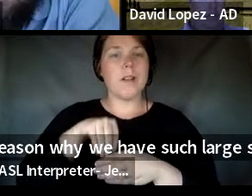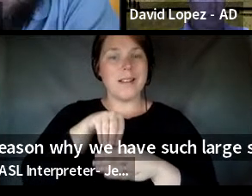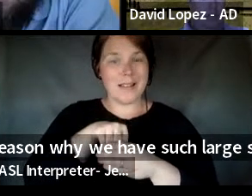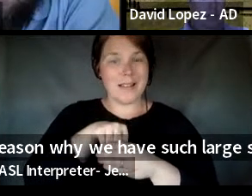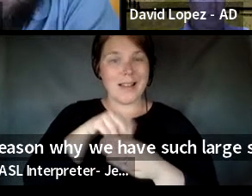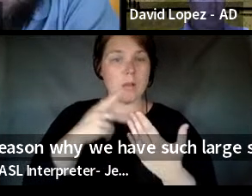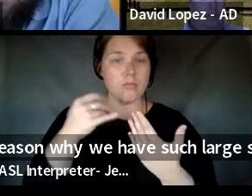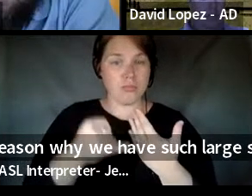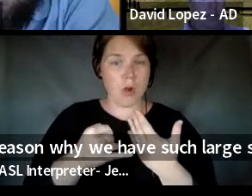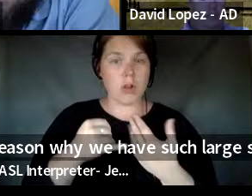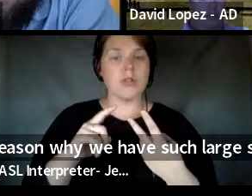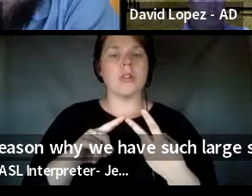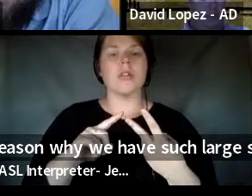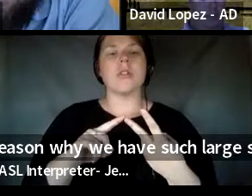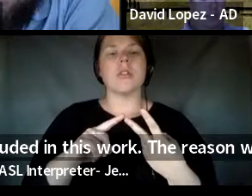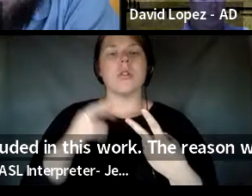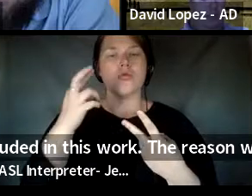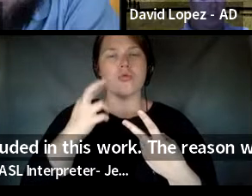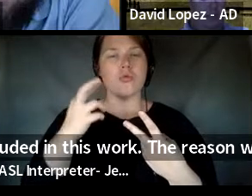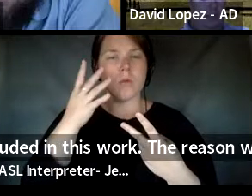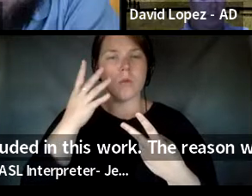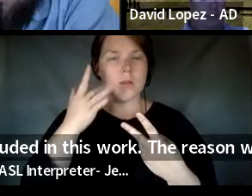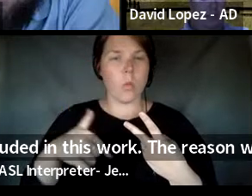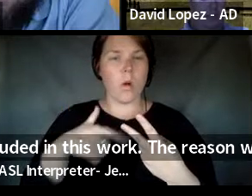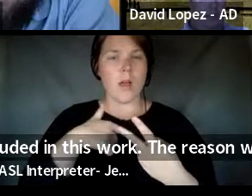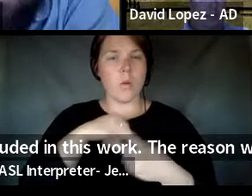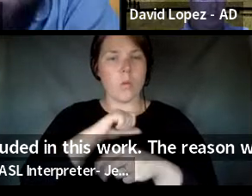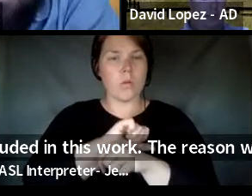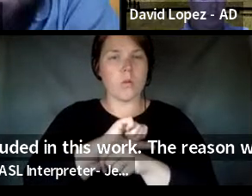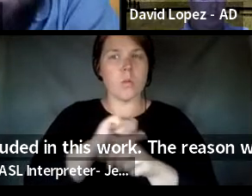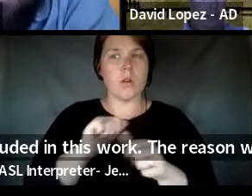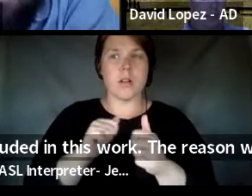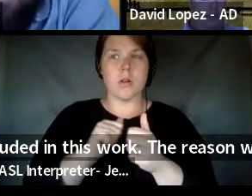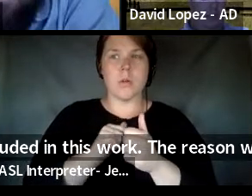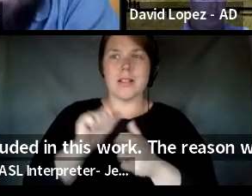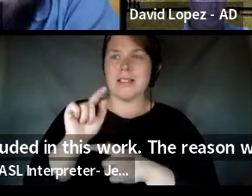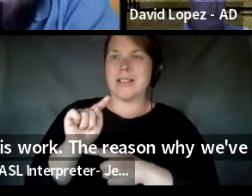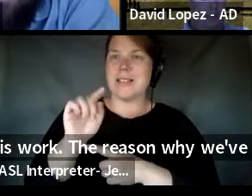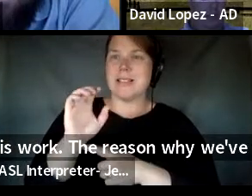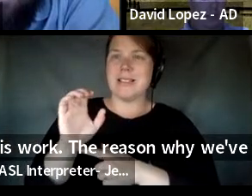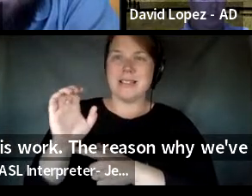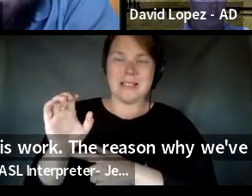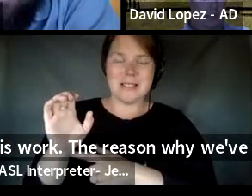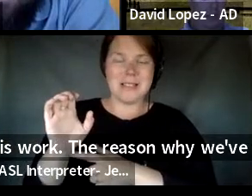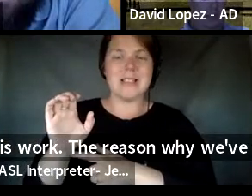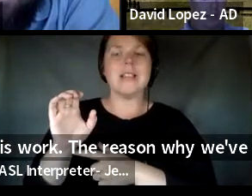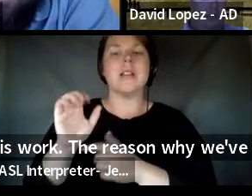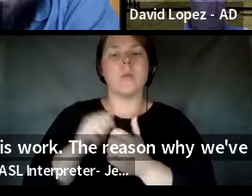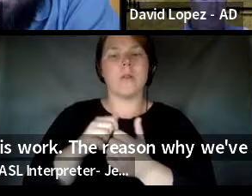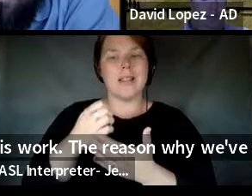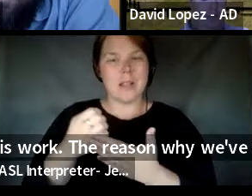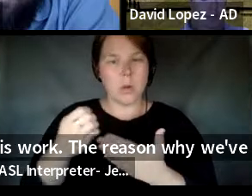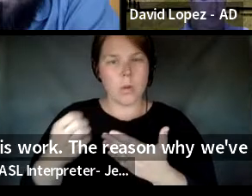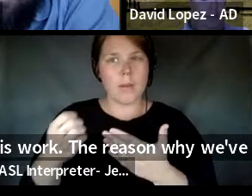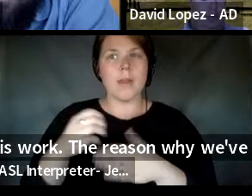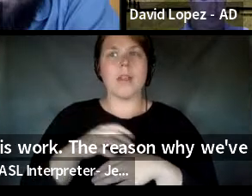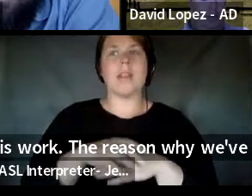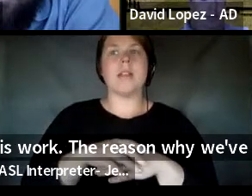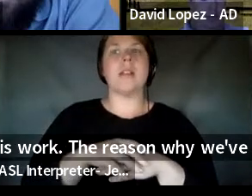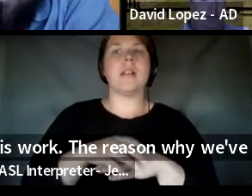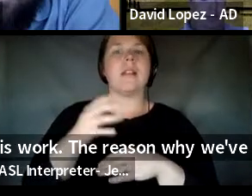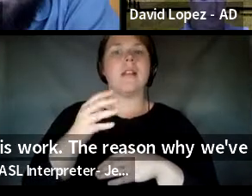the reason why we've worked with the TCC funders to purchase equipment is